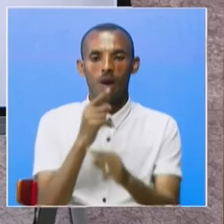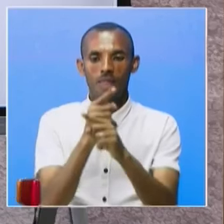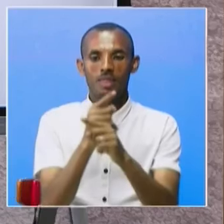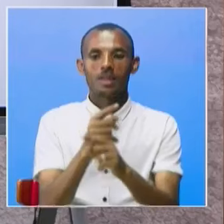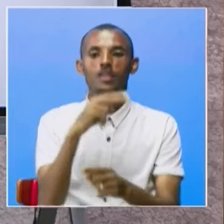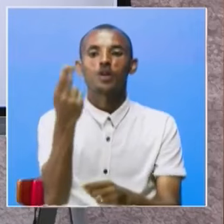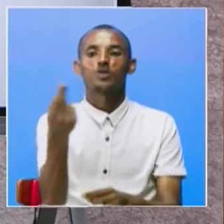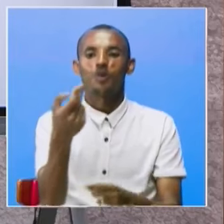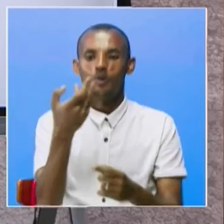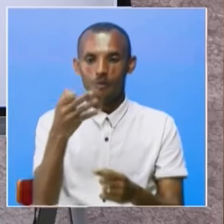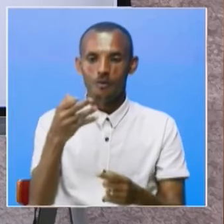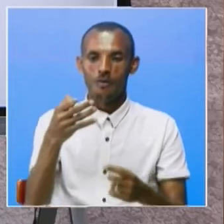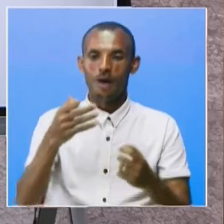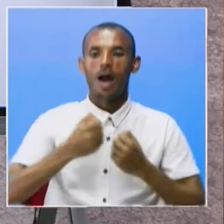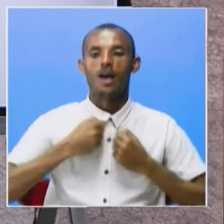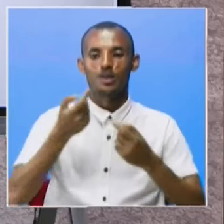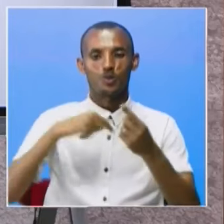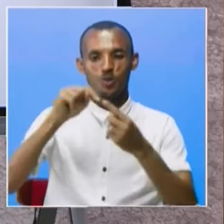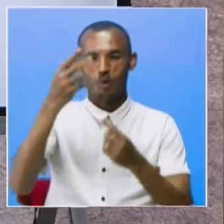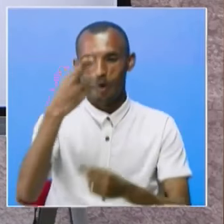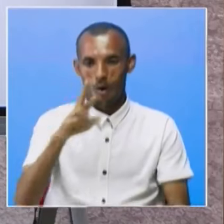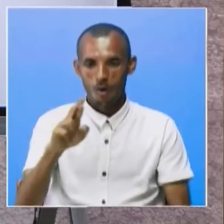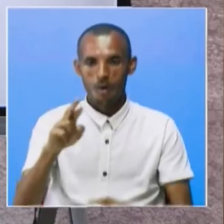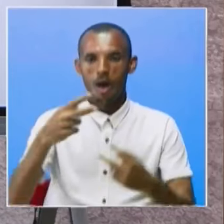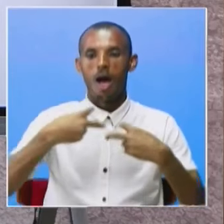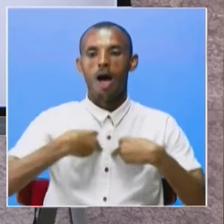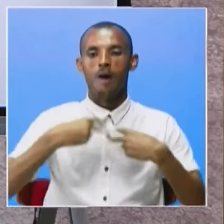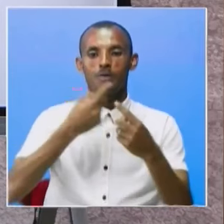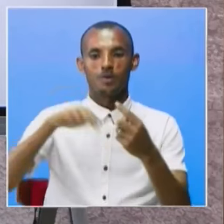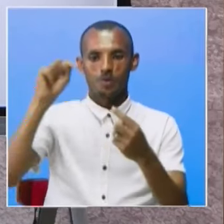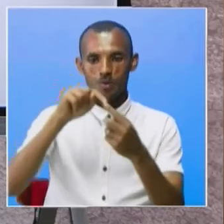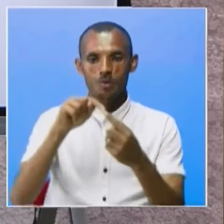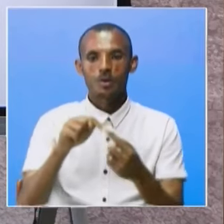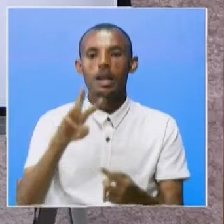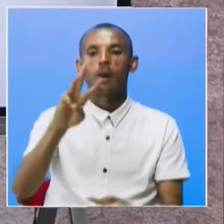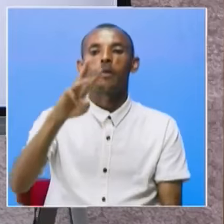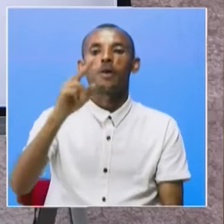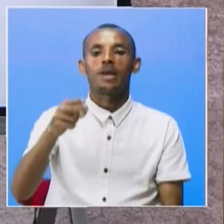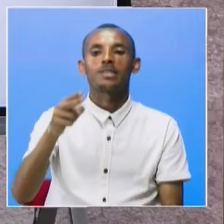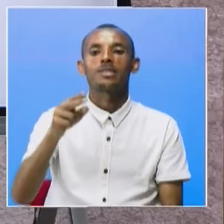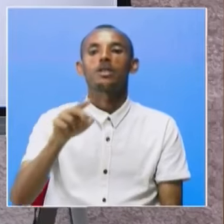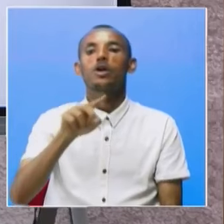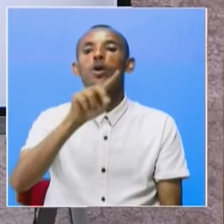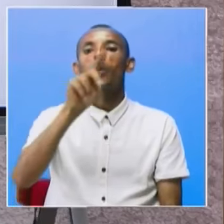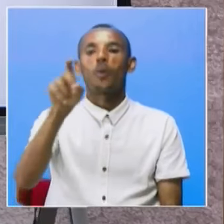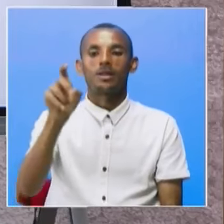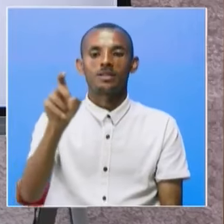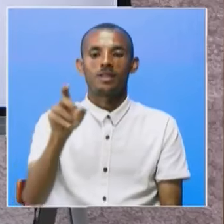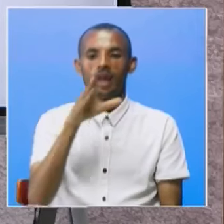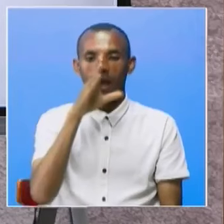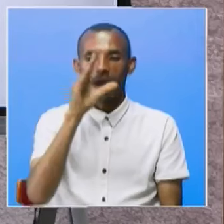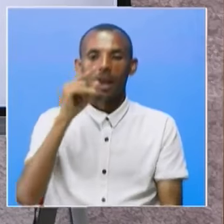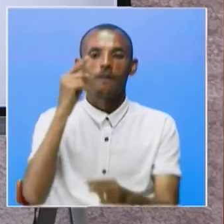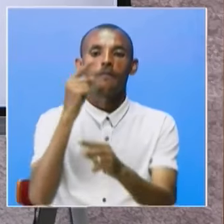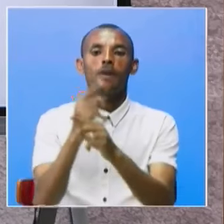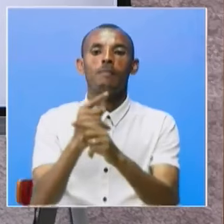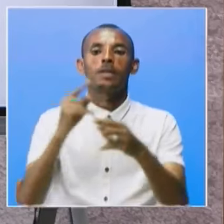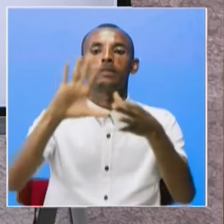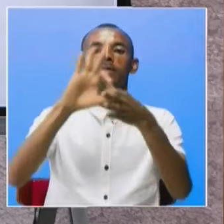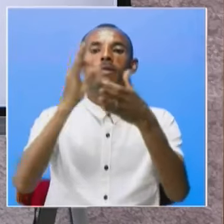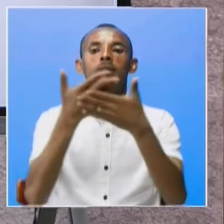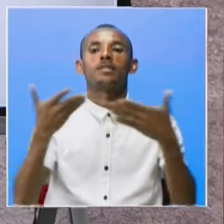of what? Has to or have to in a WH questions and affirmative